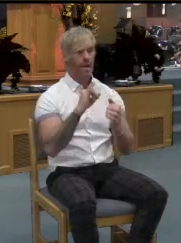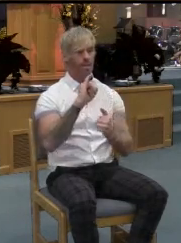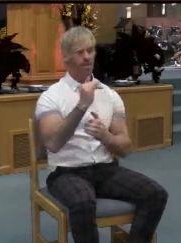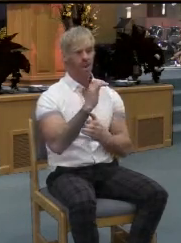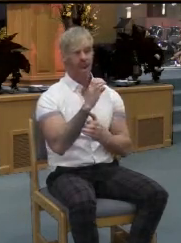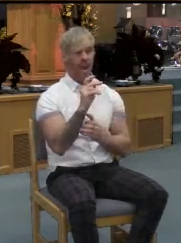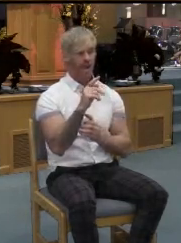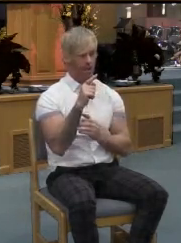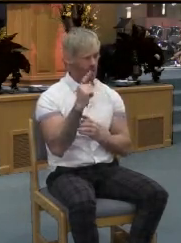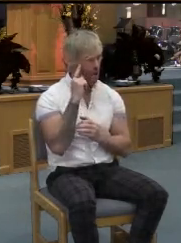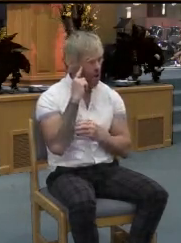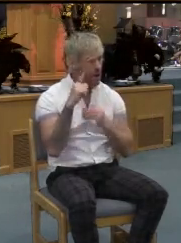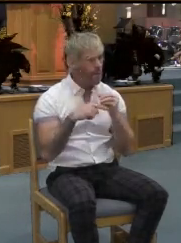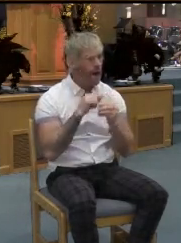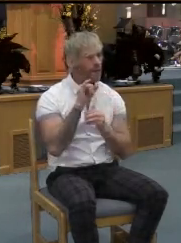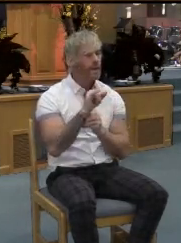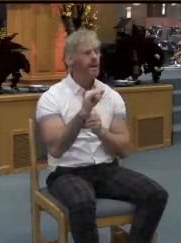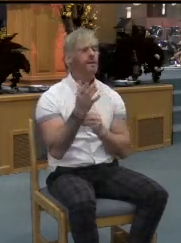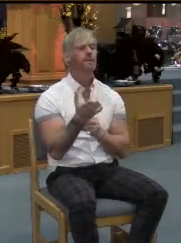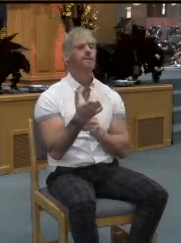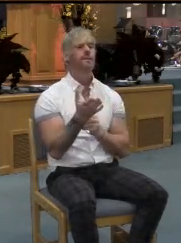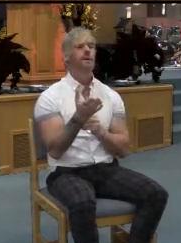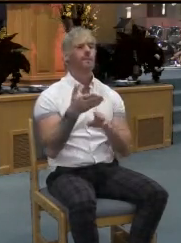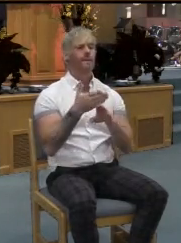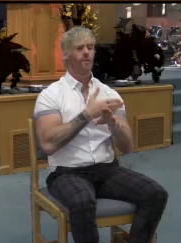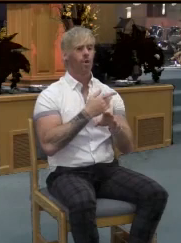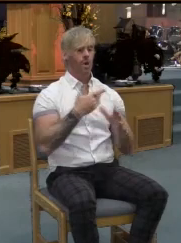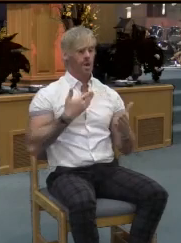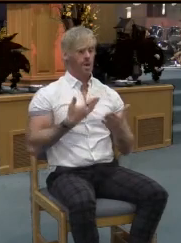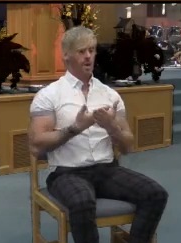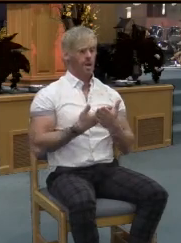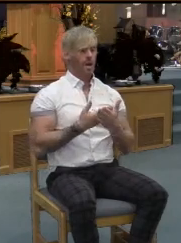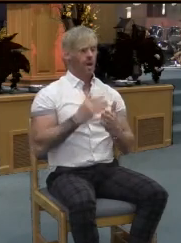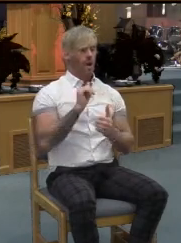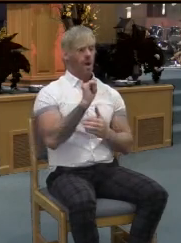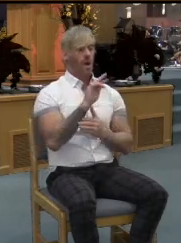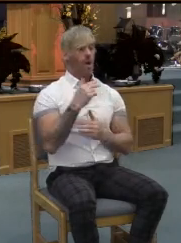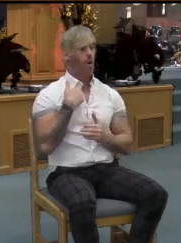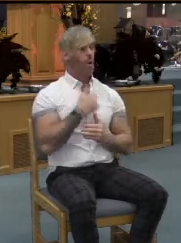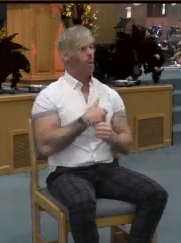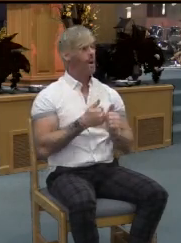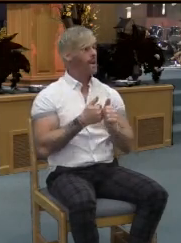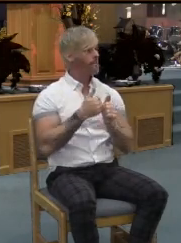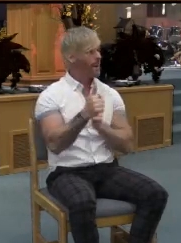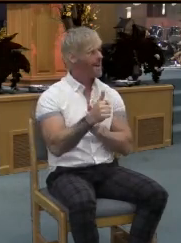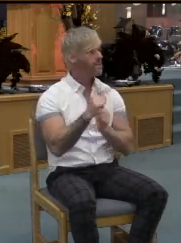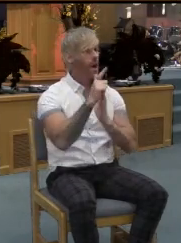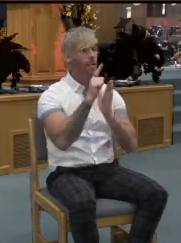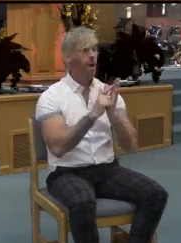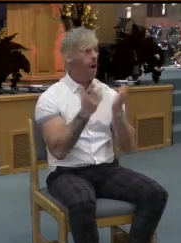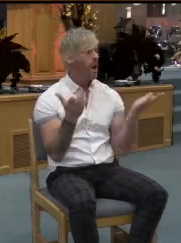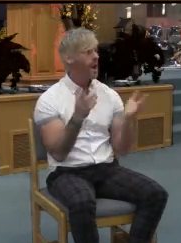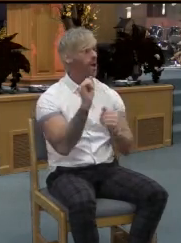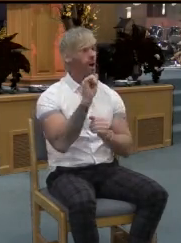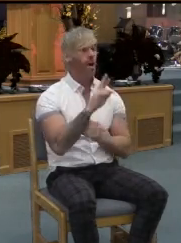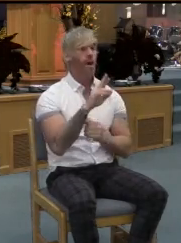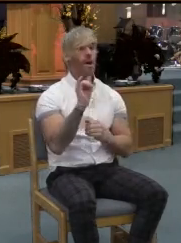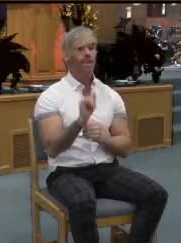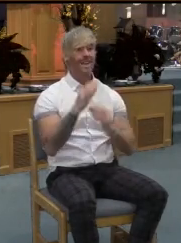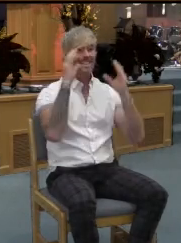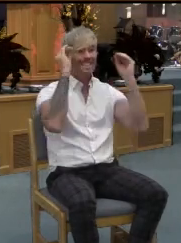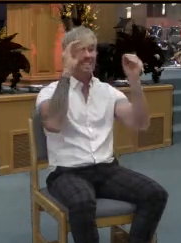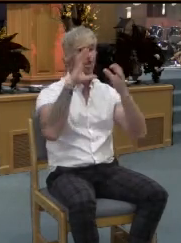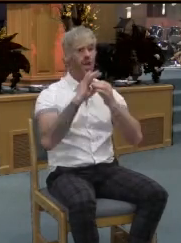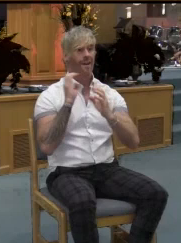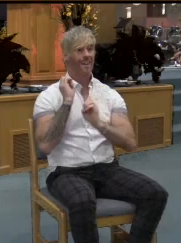may have heard about this. It was before you got back to Arkansas. We passed a law in Arkansas that made the teaching of